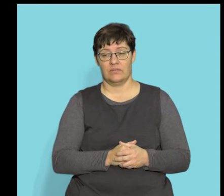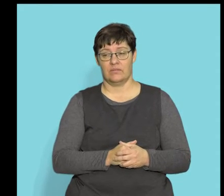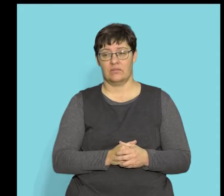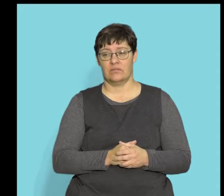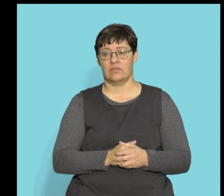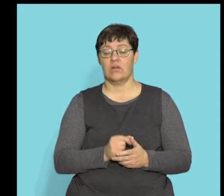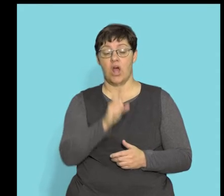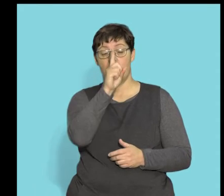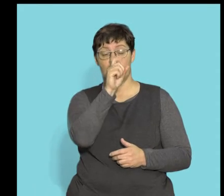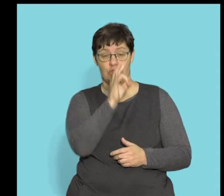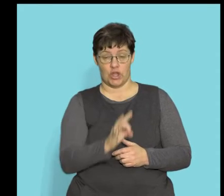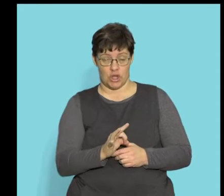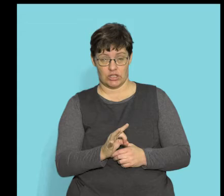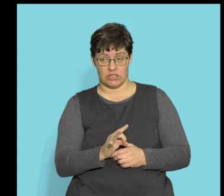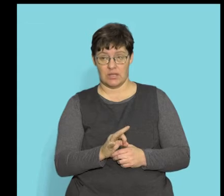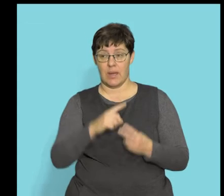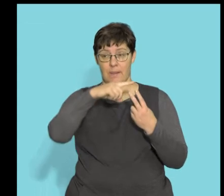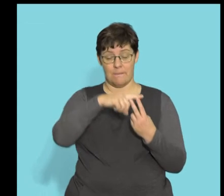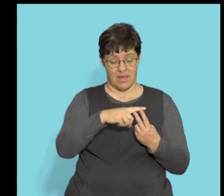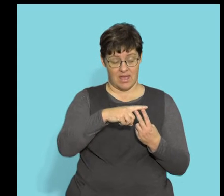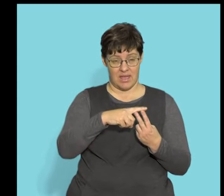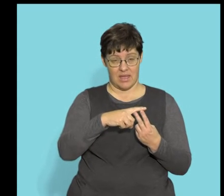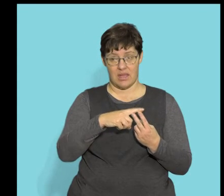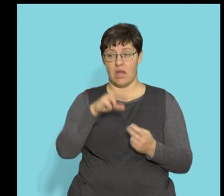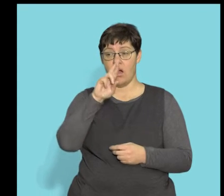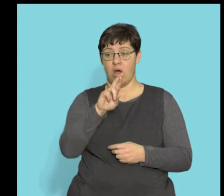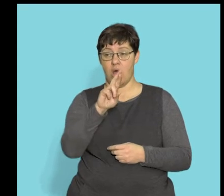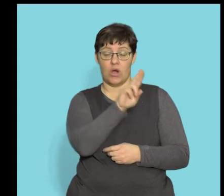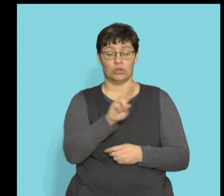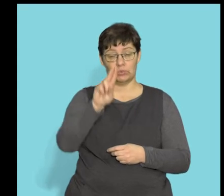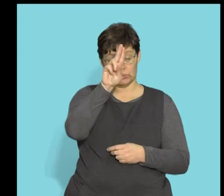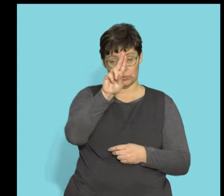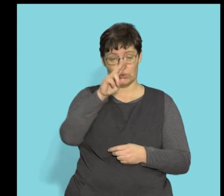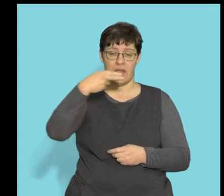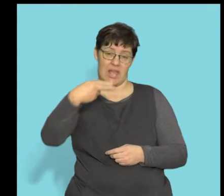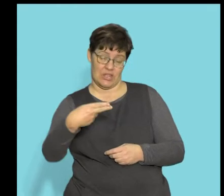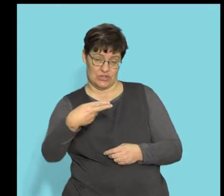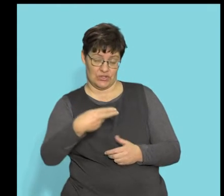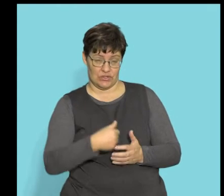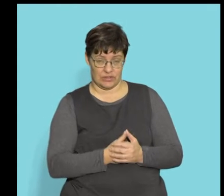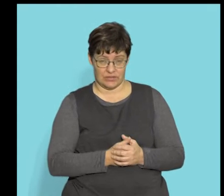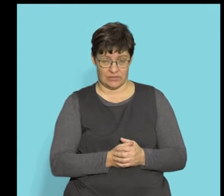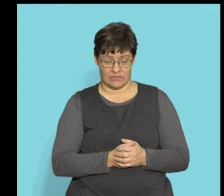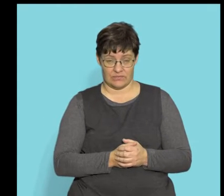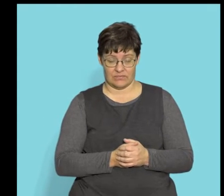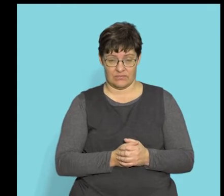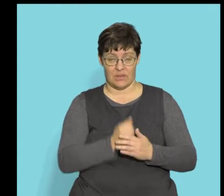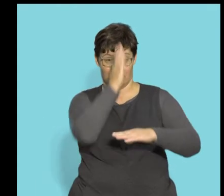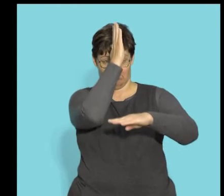cone, I take 1/3 pi times my radius squared multiplied by